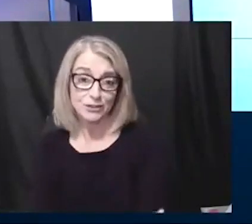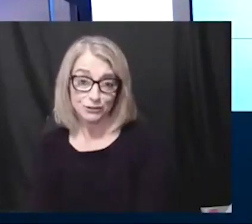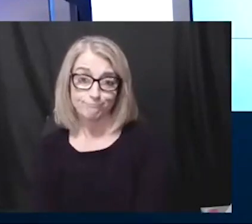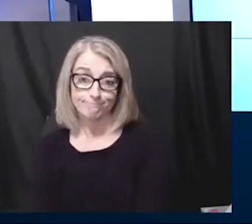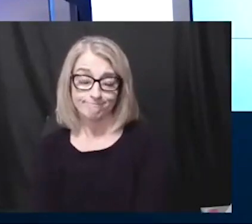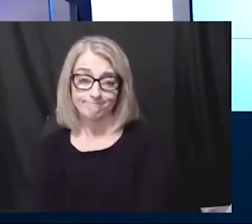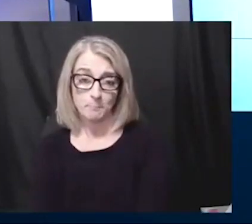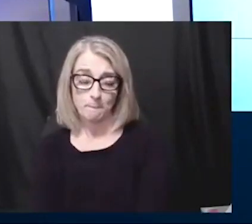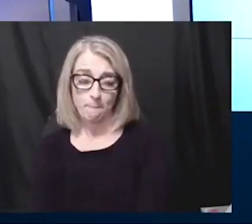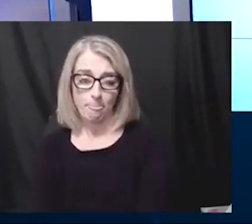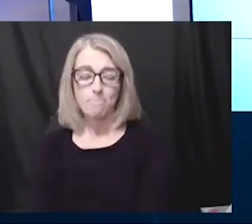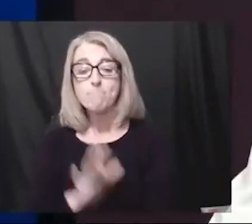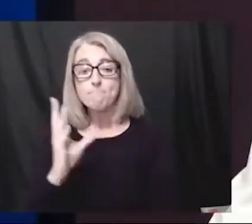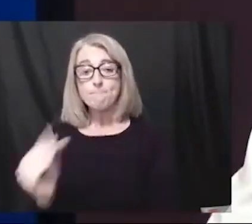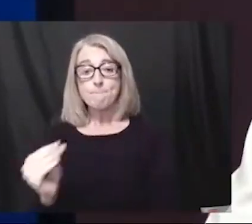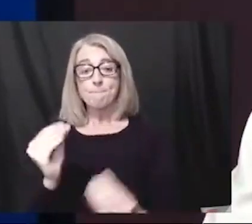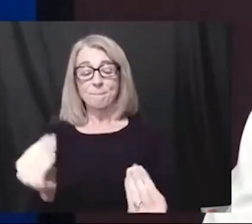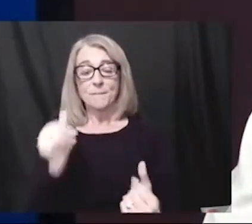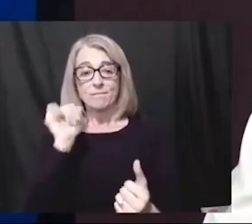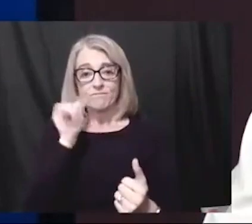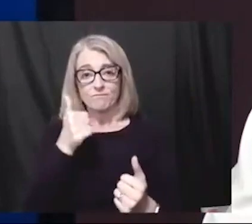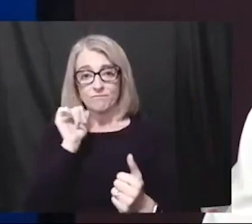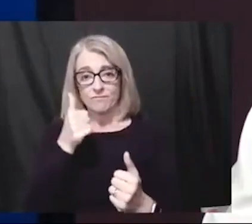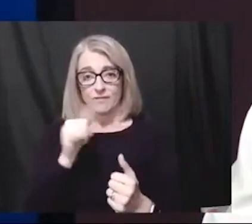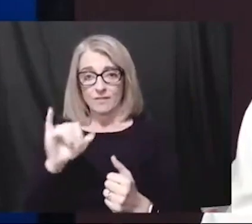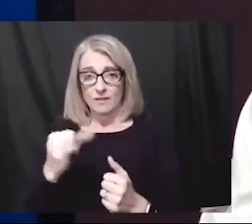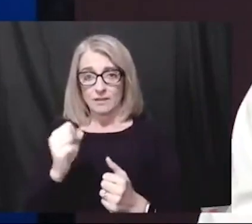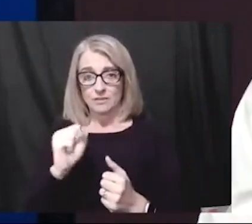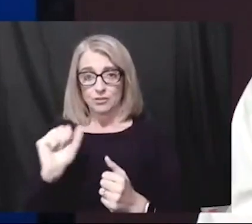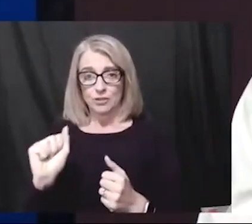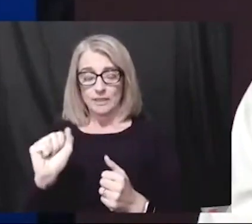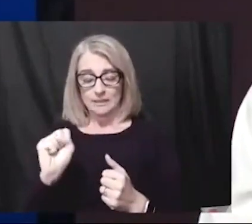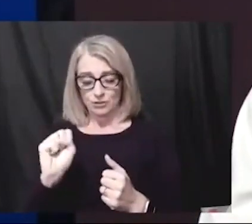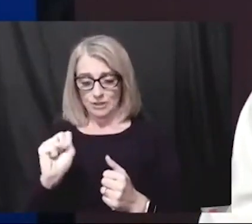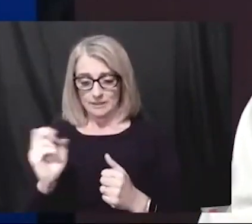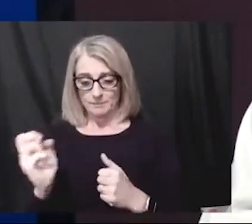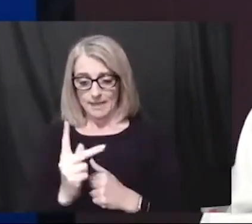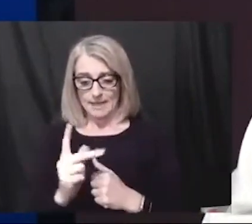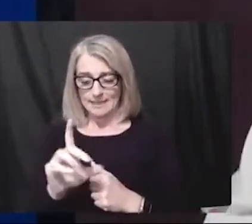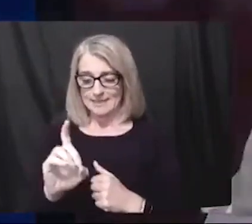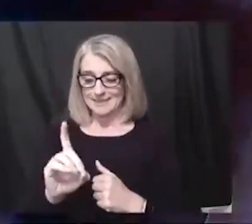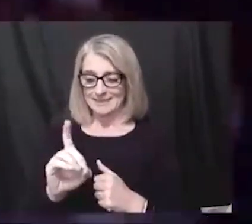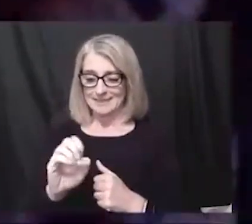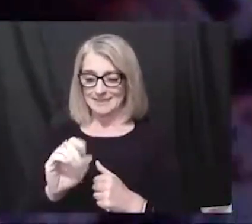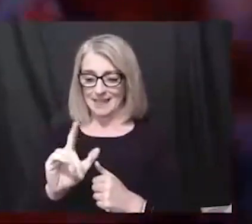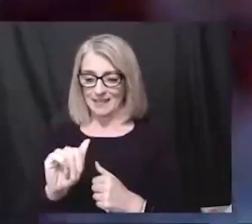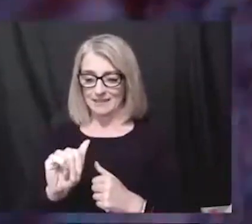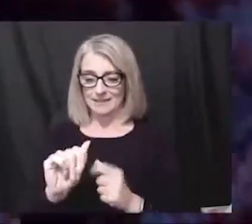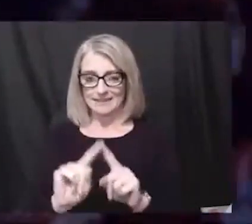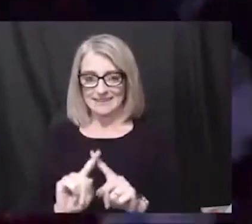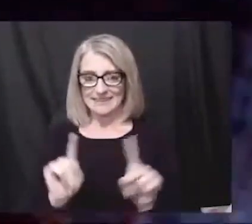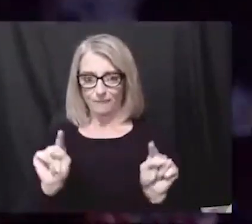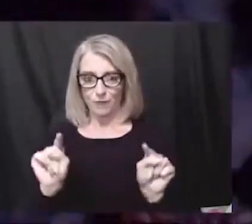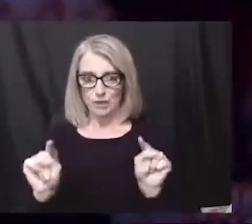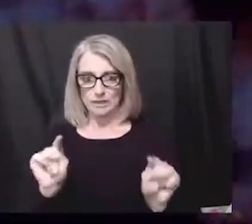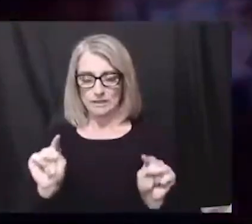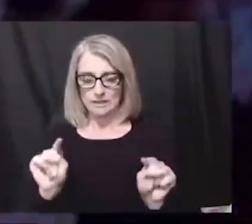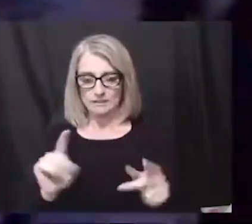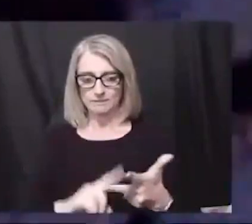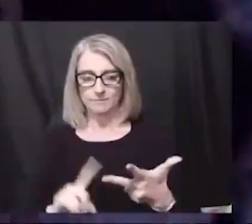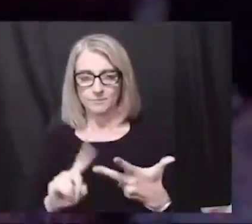But at this time, in this moment, this vaccine has been tested against in all populations of